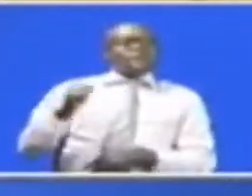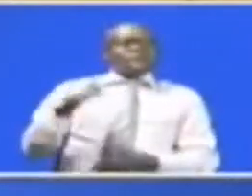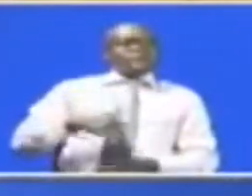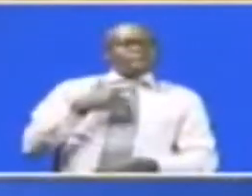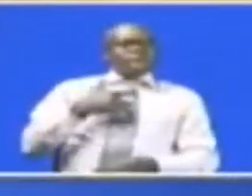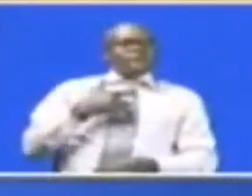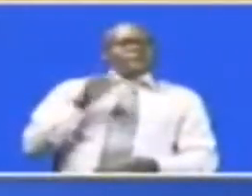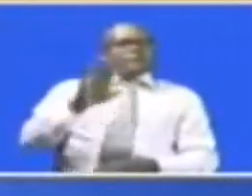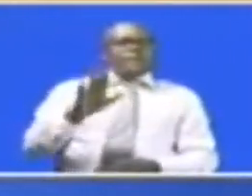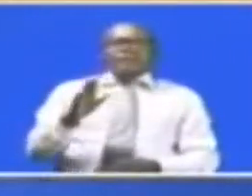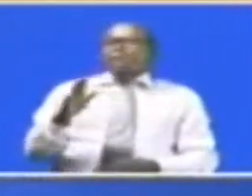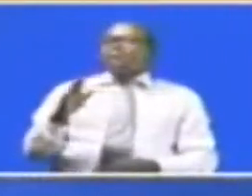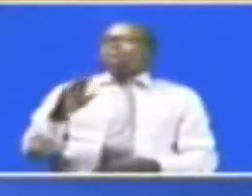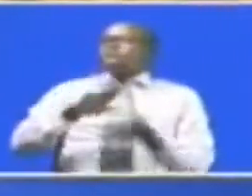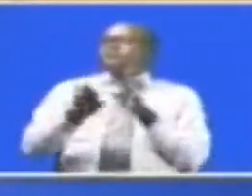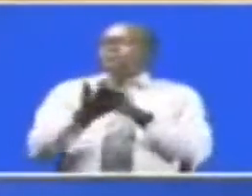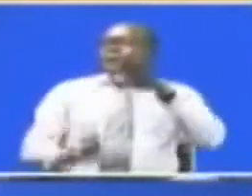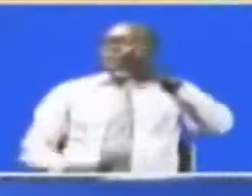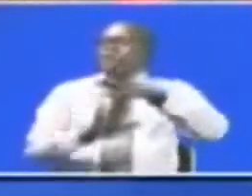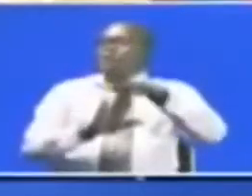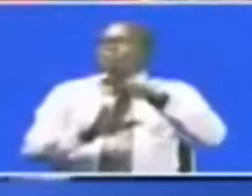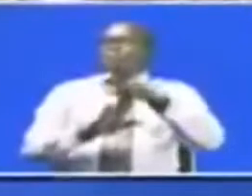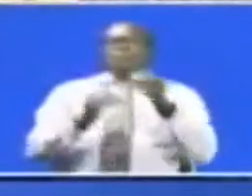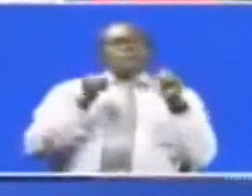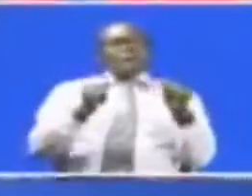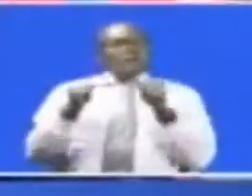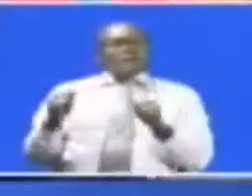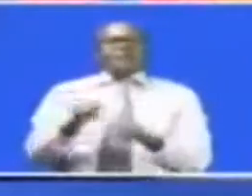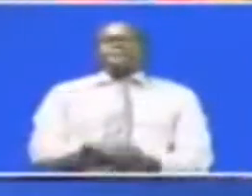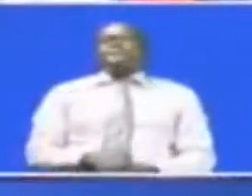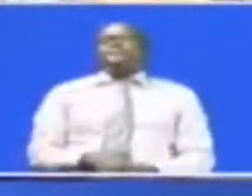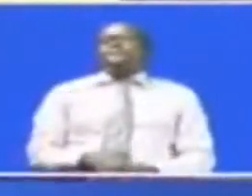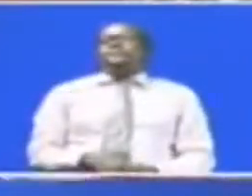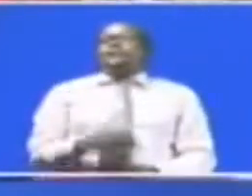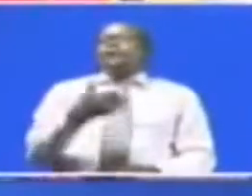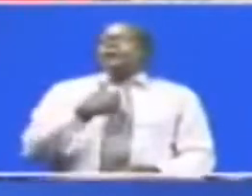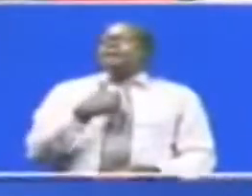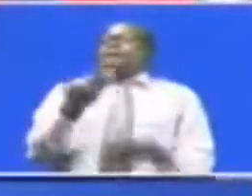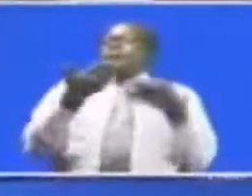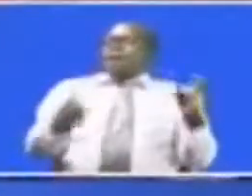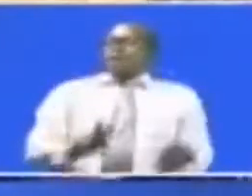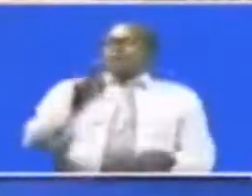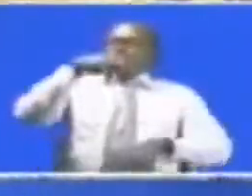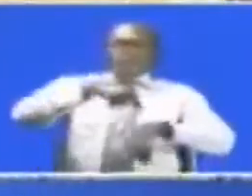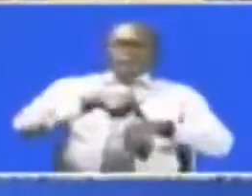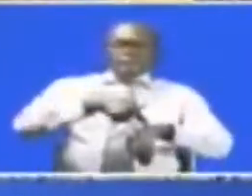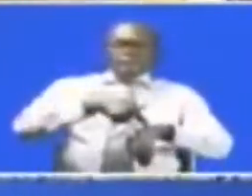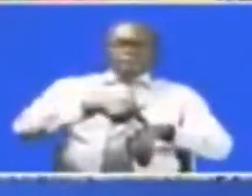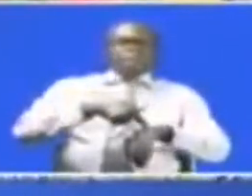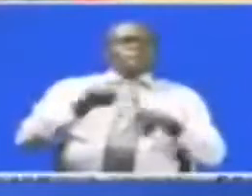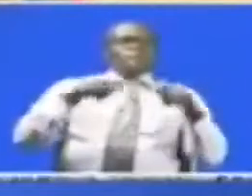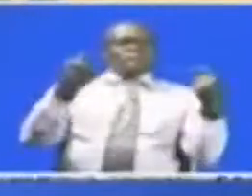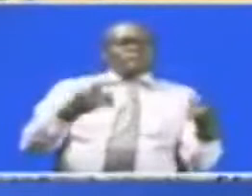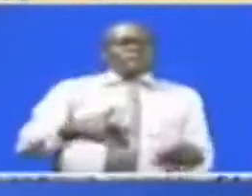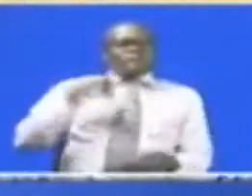have a feel that their search for a top flight ticket will not be an easy ride. Despite having only lost twice in the league so far,